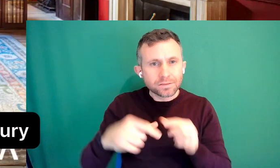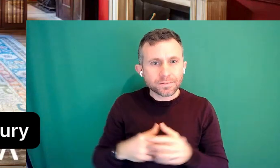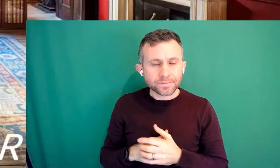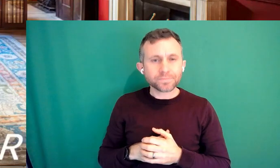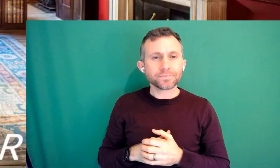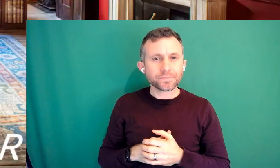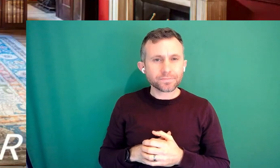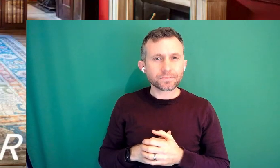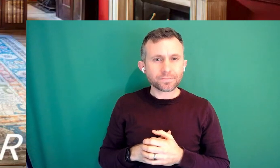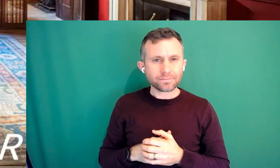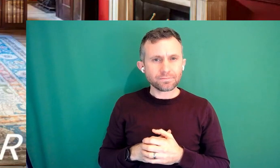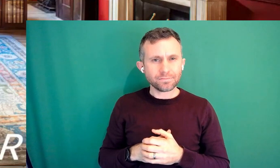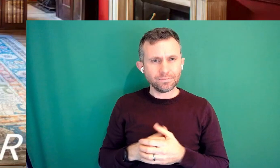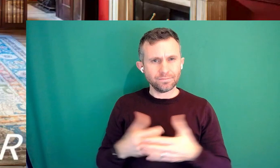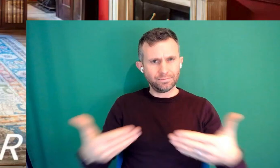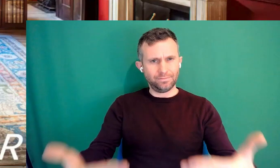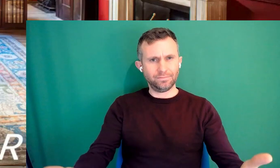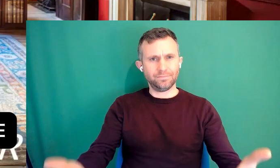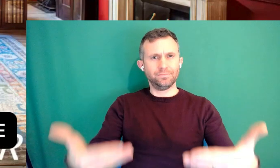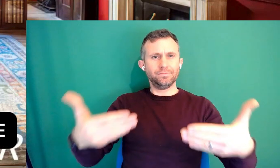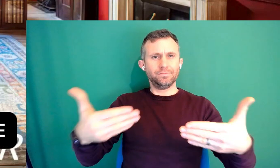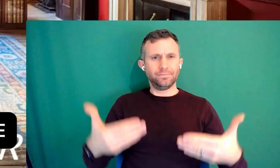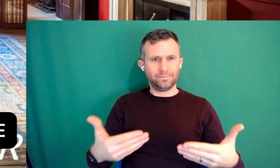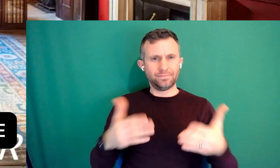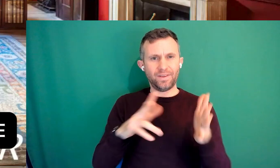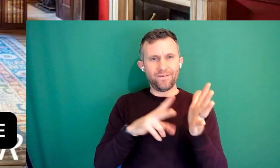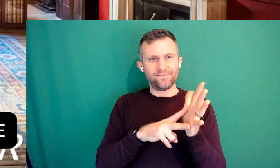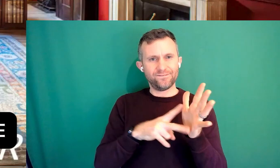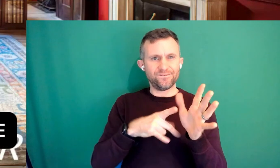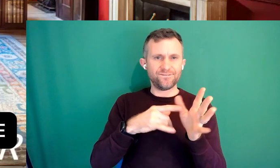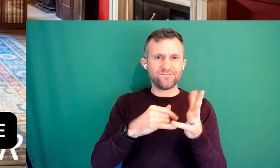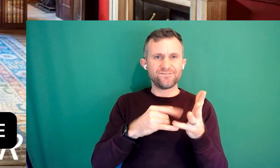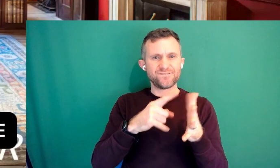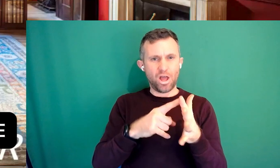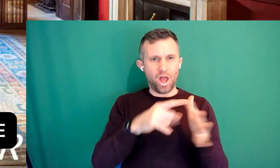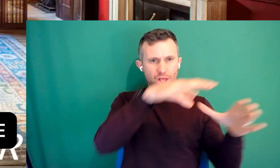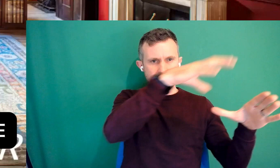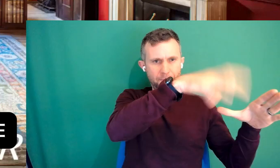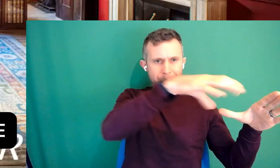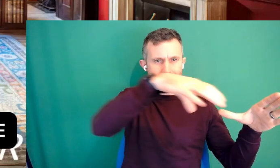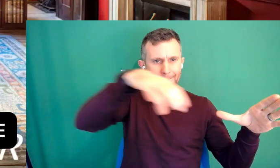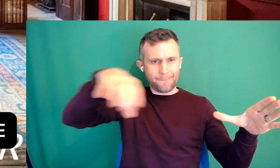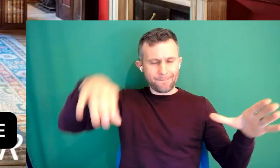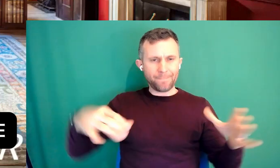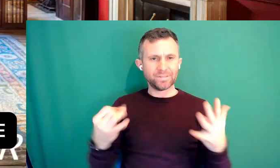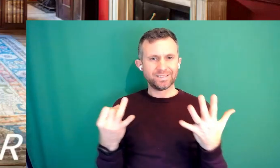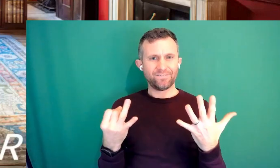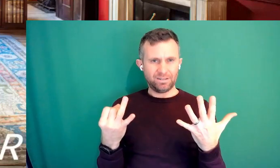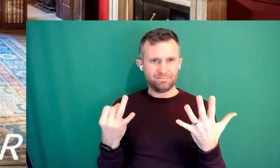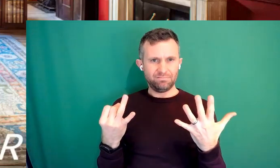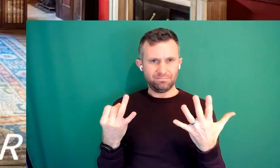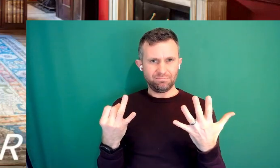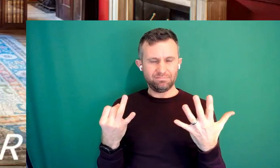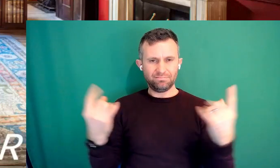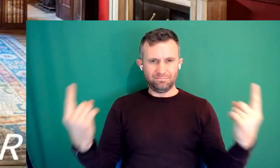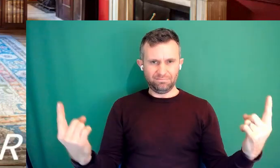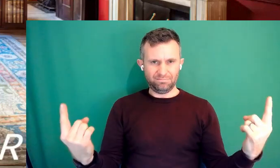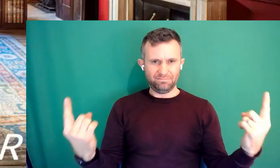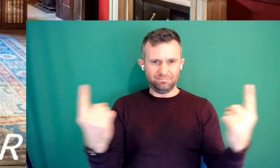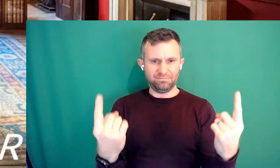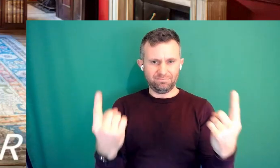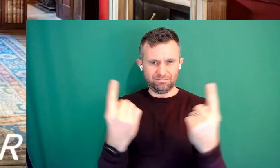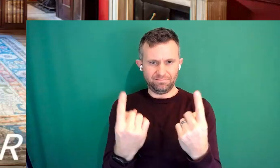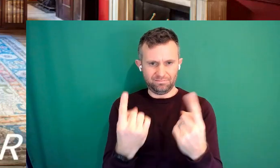century. And in the center stands an Apulian vase from the 4th century BCE. It is